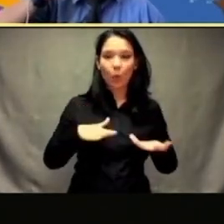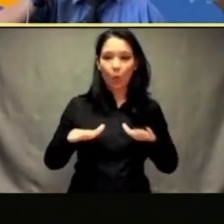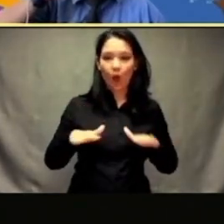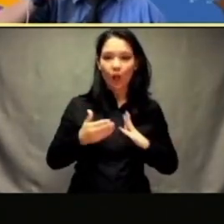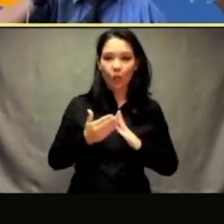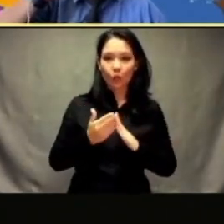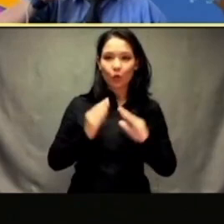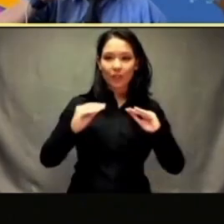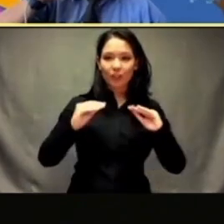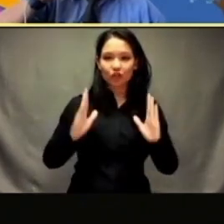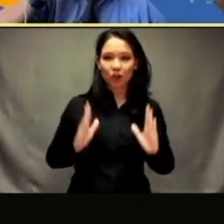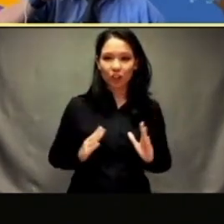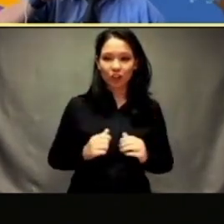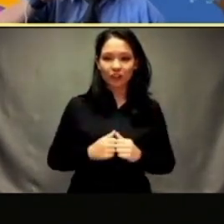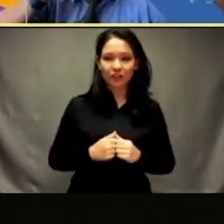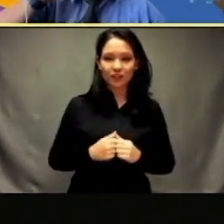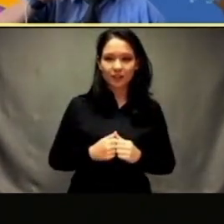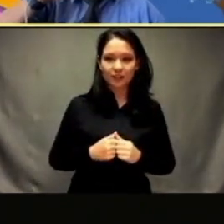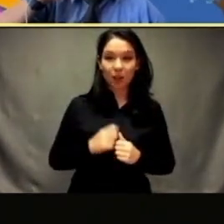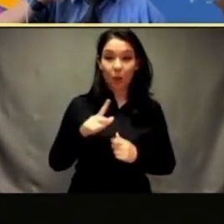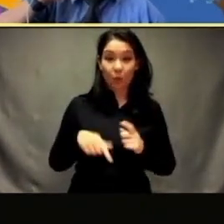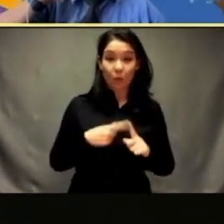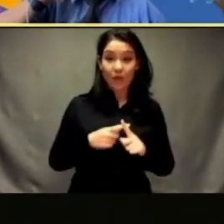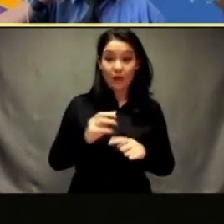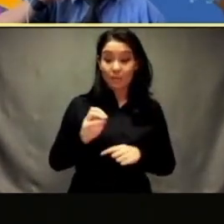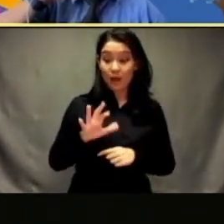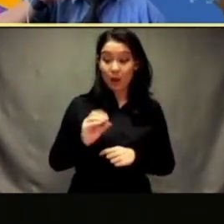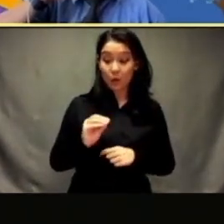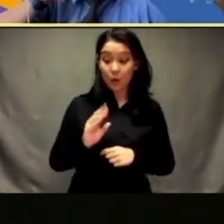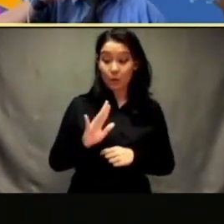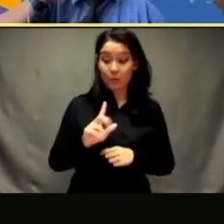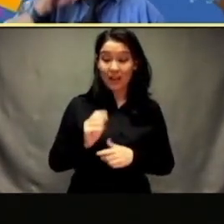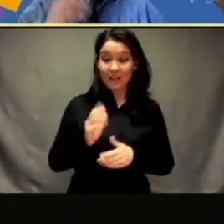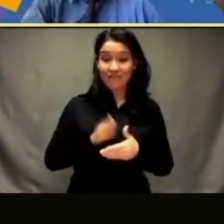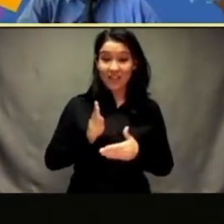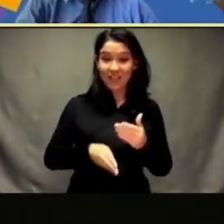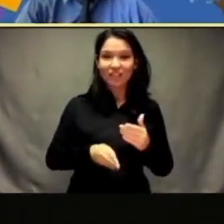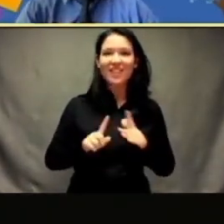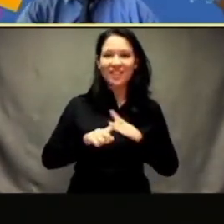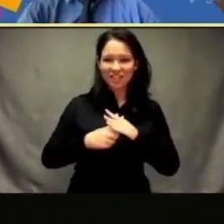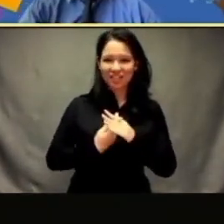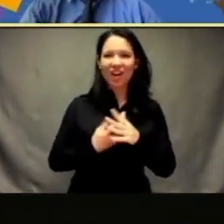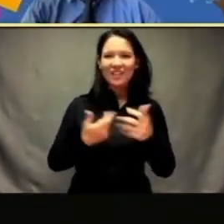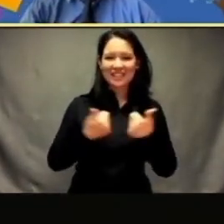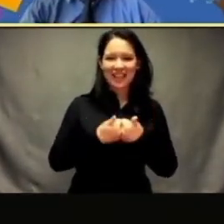instructions. Once the microbit finishes giving me the instructions, then it can start.